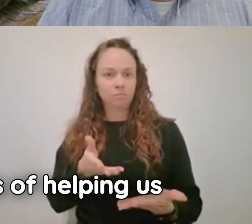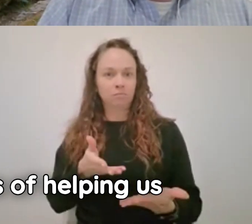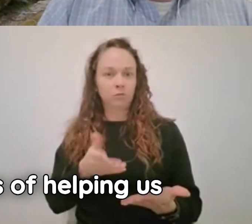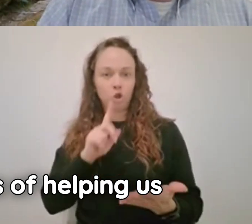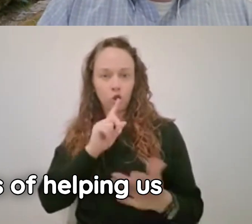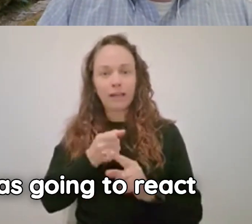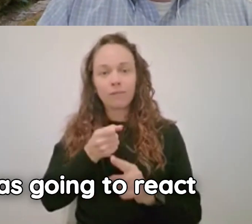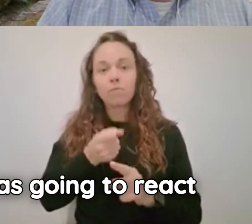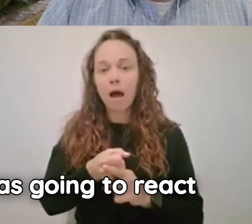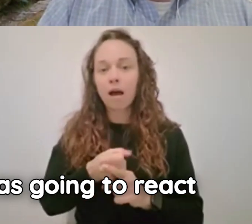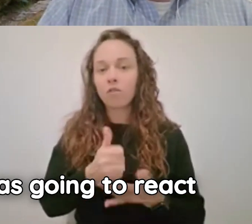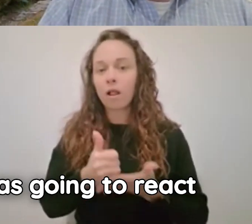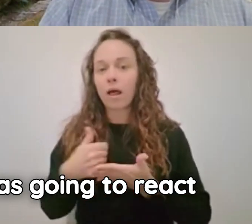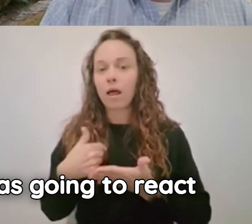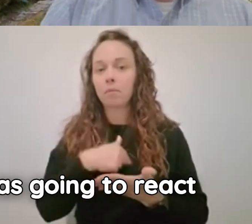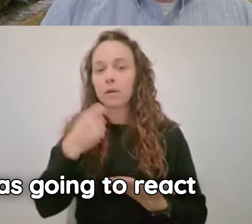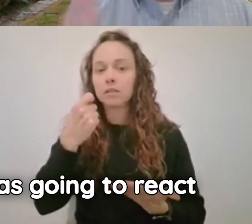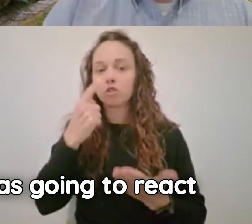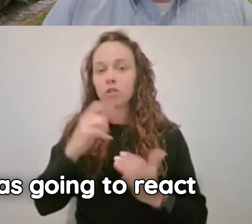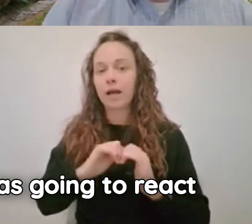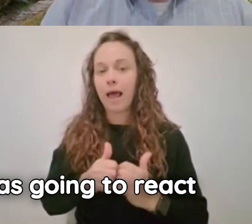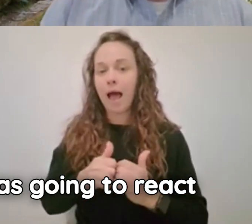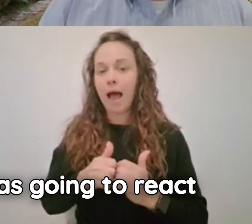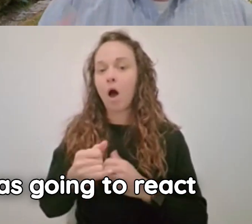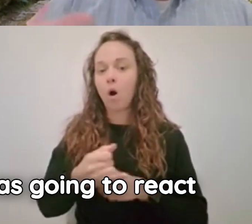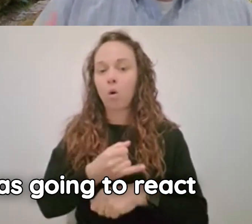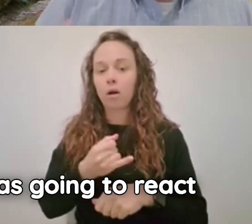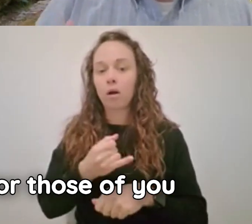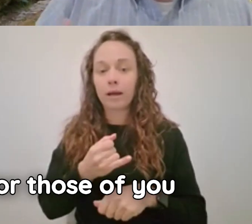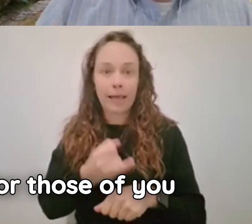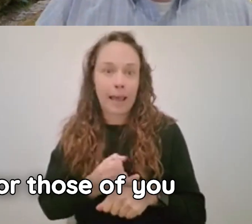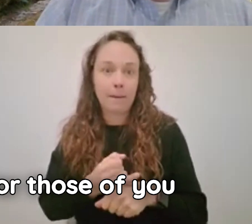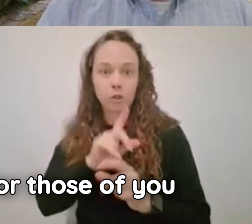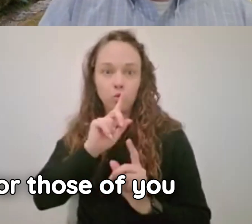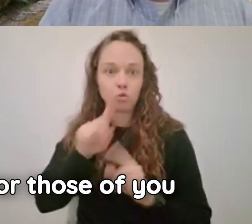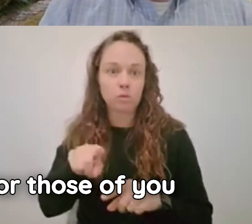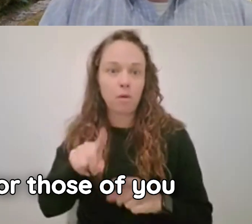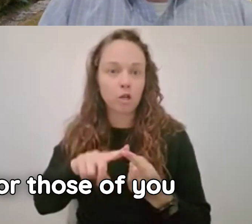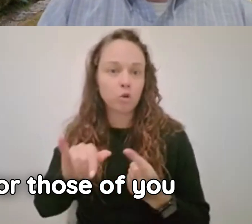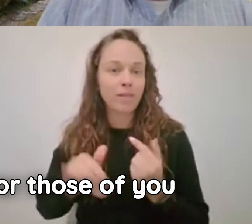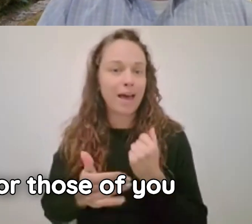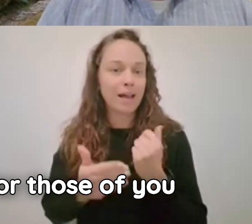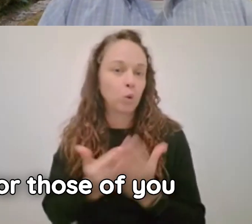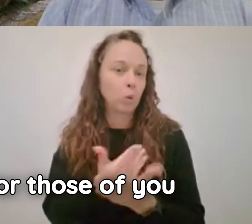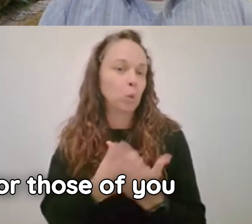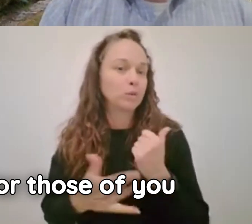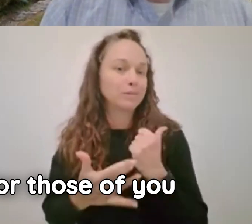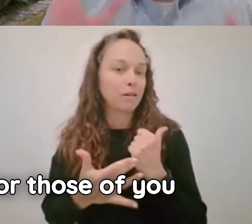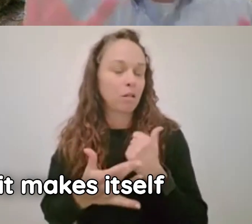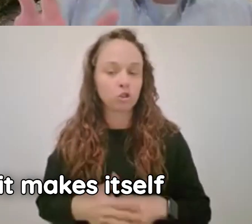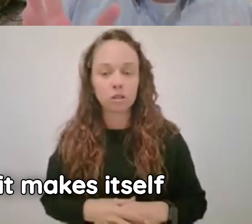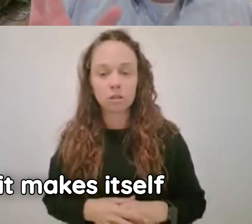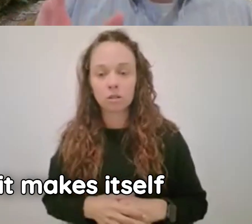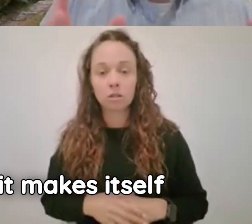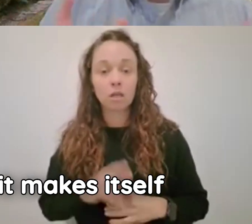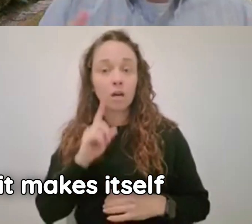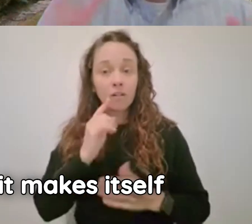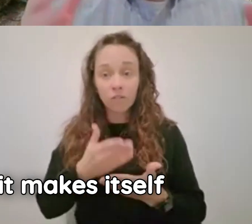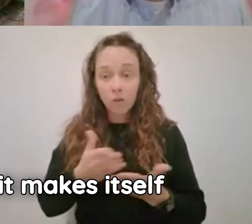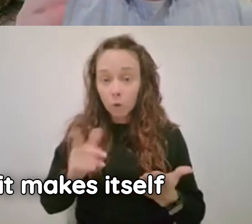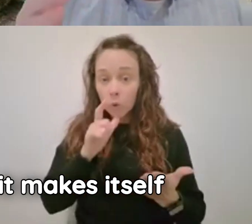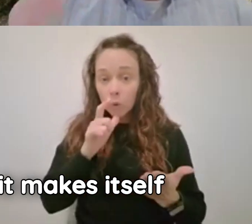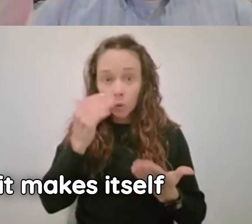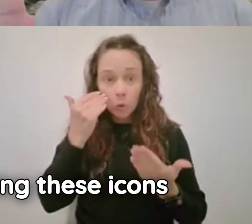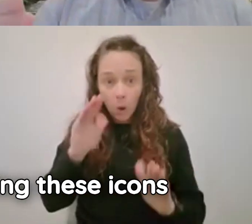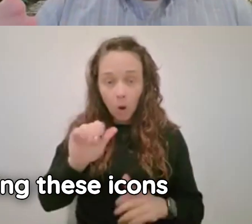impactful in terms of helping us understand how campus was going to react to this new technology. For those of you who may not know Ally,